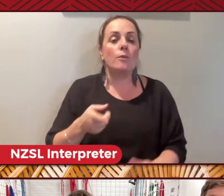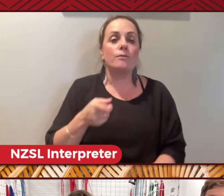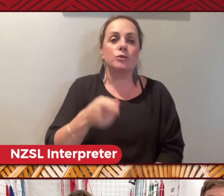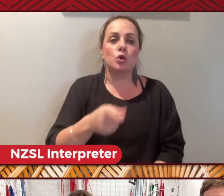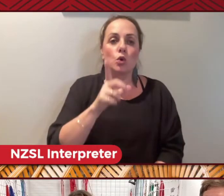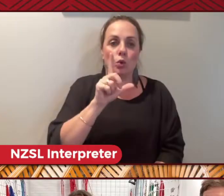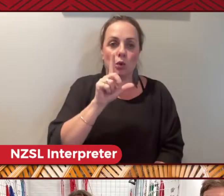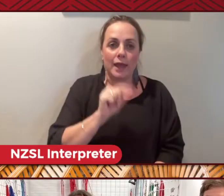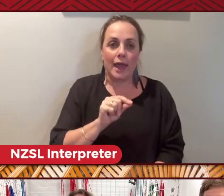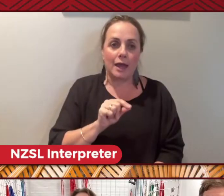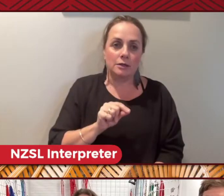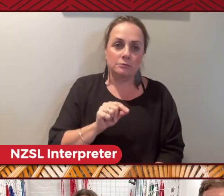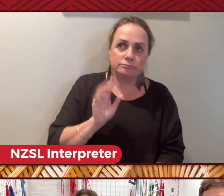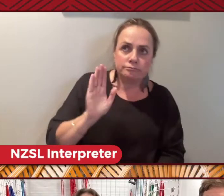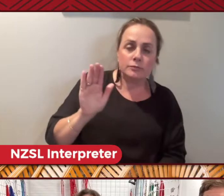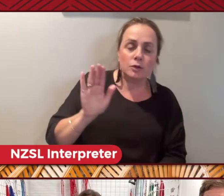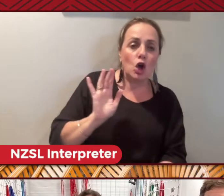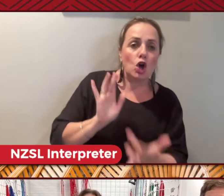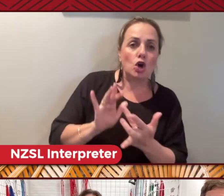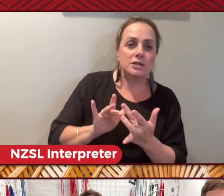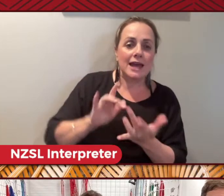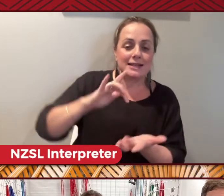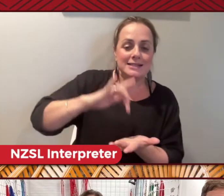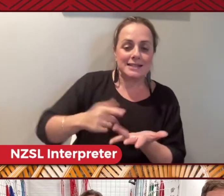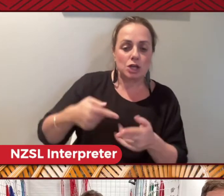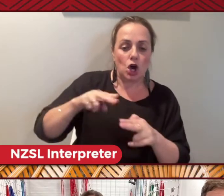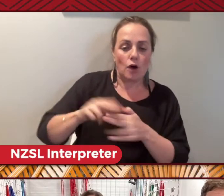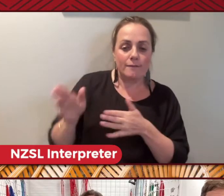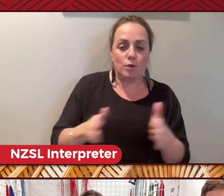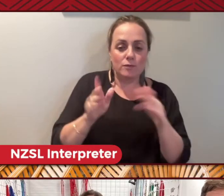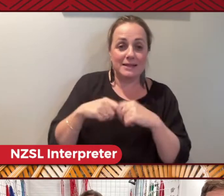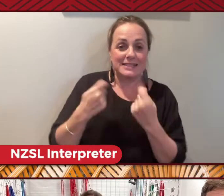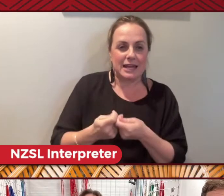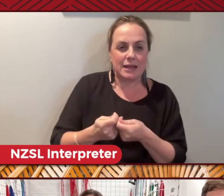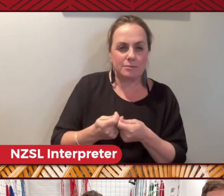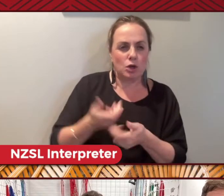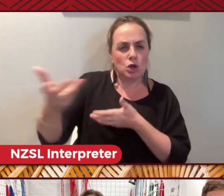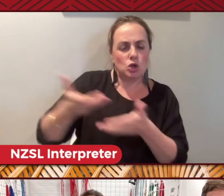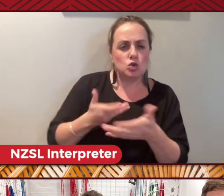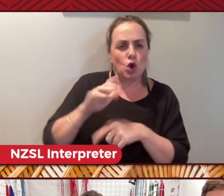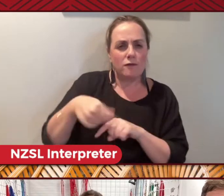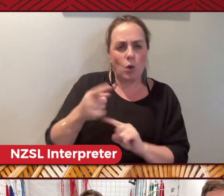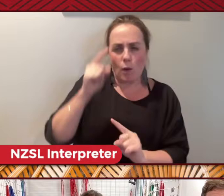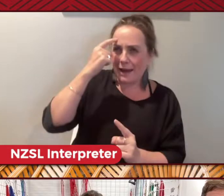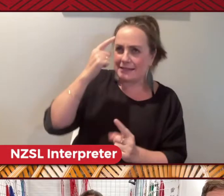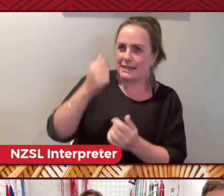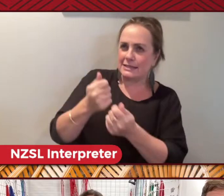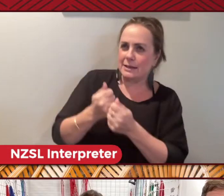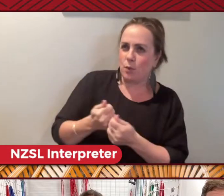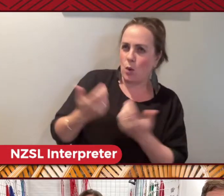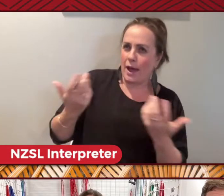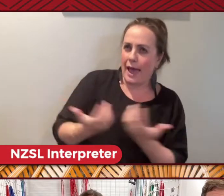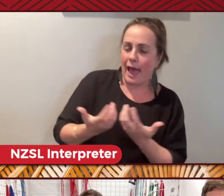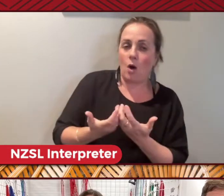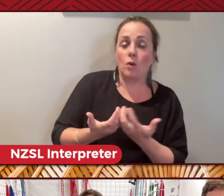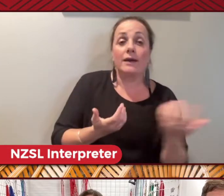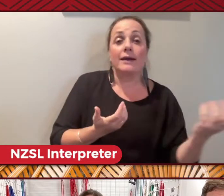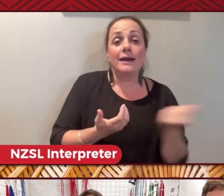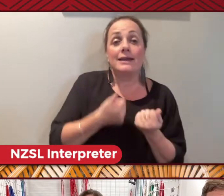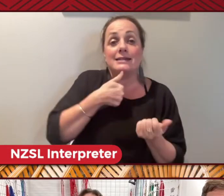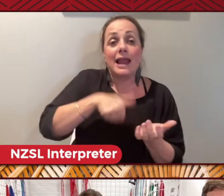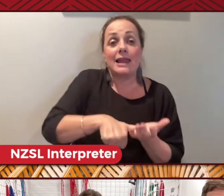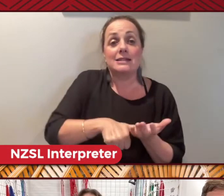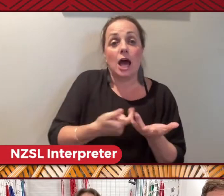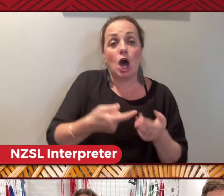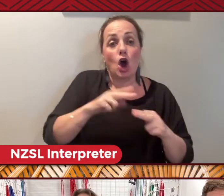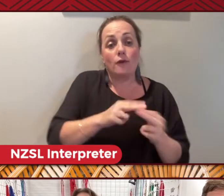out to the Centre of Movement team, talk about what might make sense in terms of support, get a letter of support so that when you come